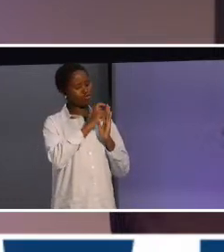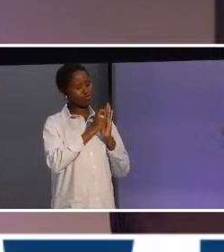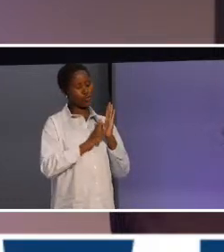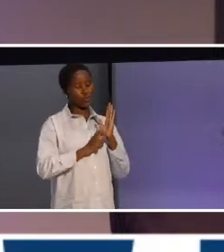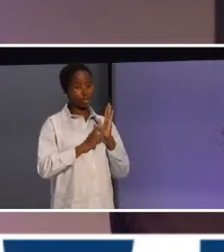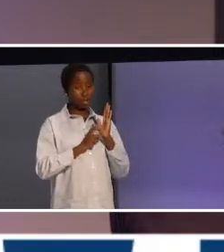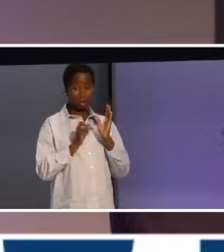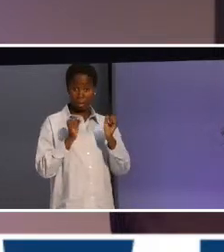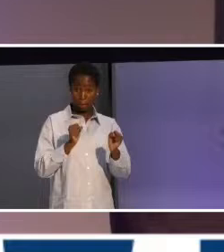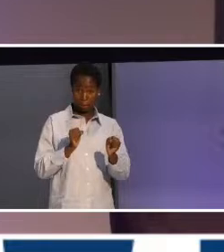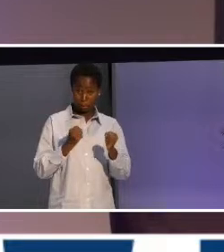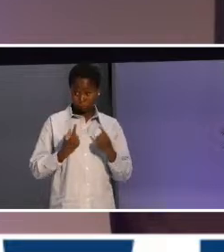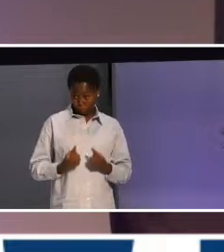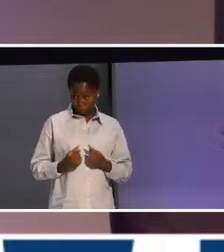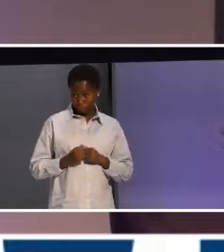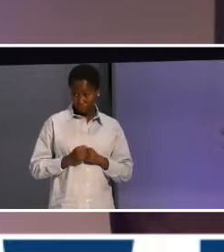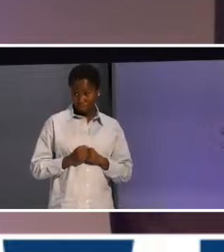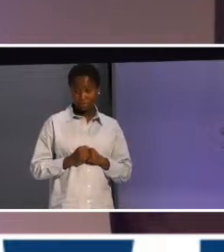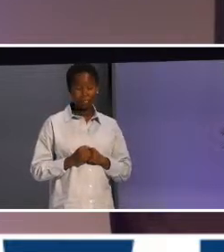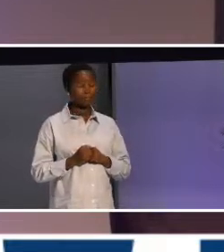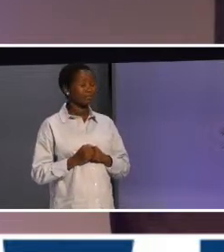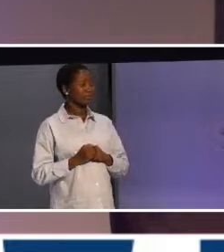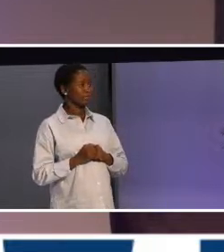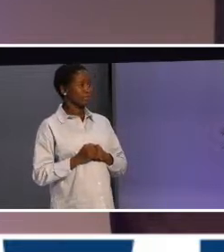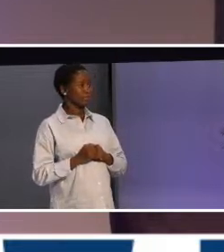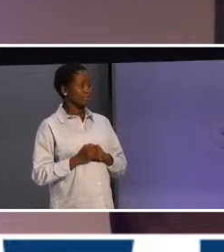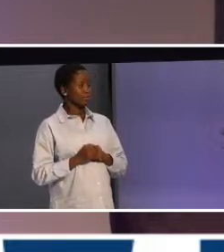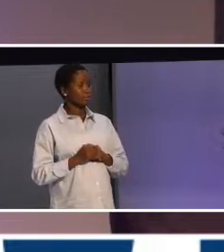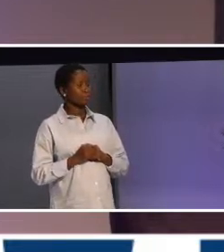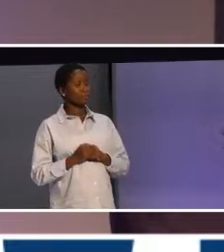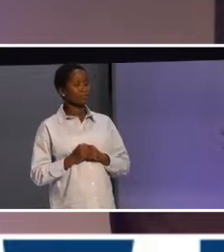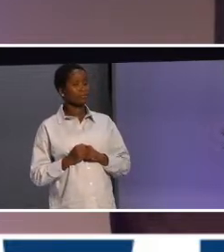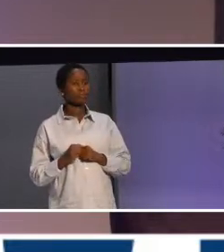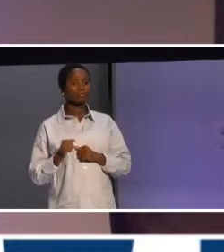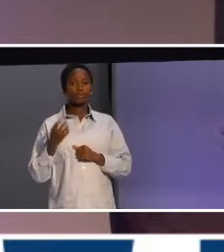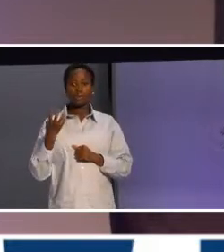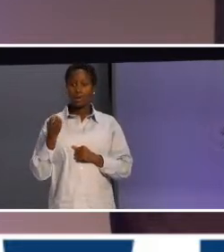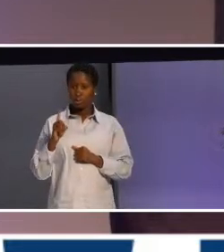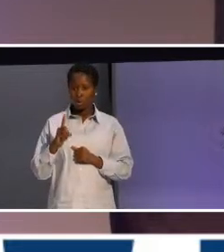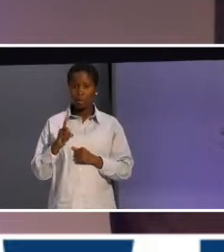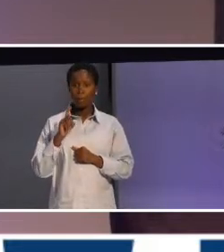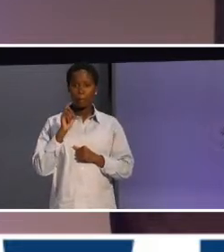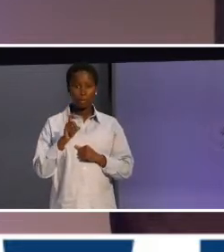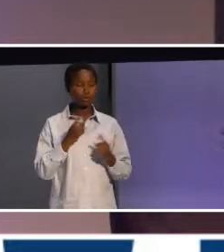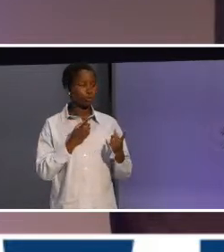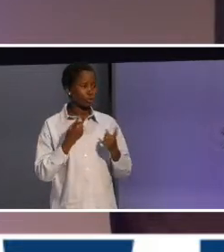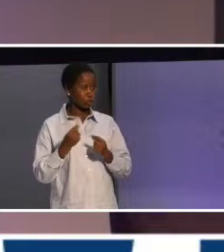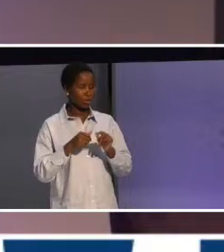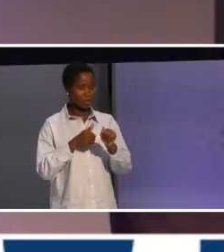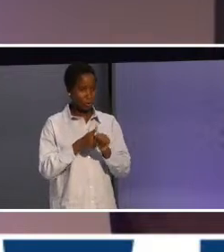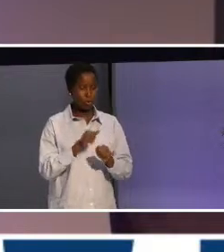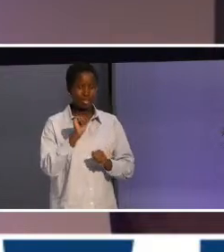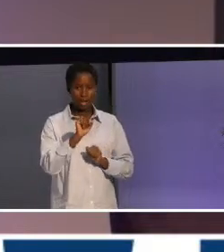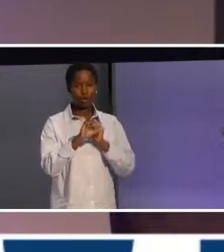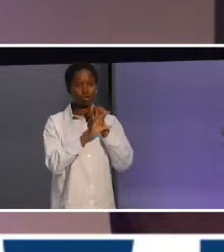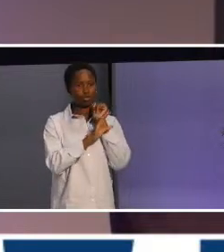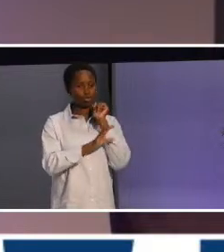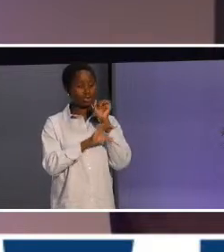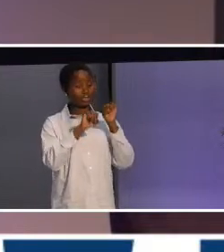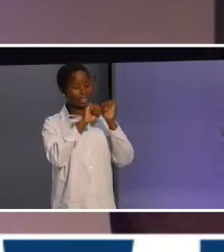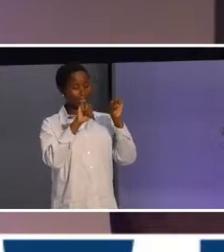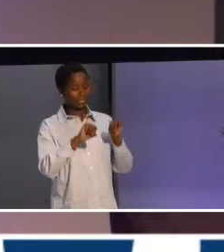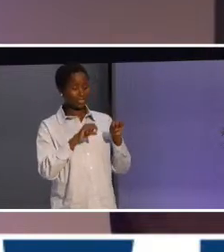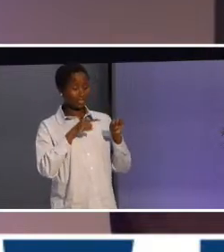played. Despite wide disparities and differences in our respective constitutional systems and